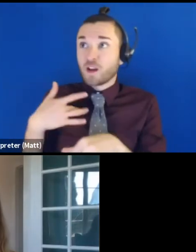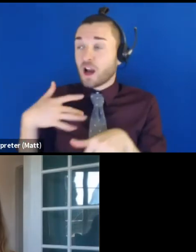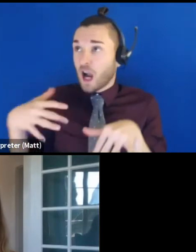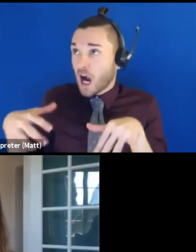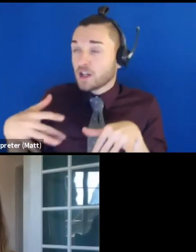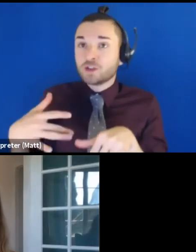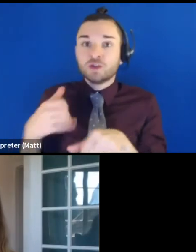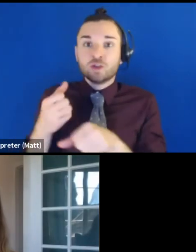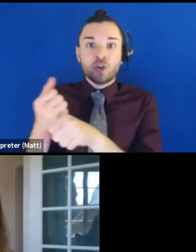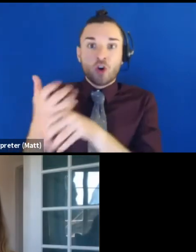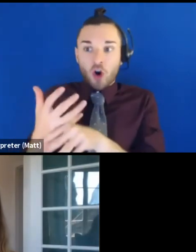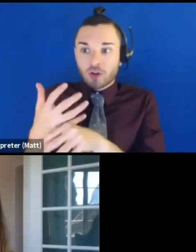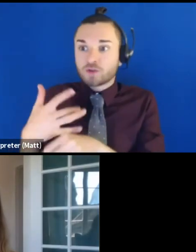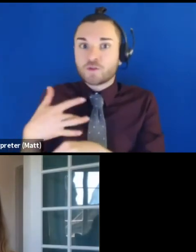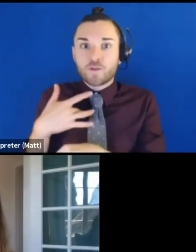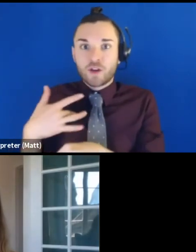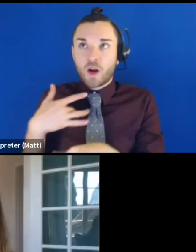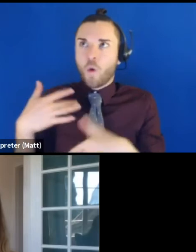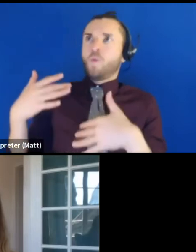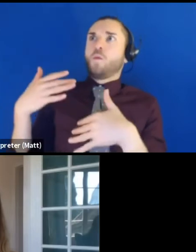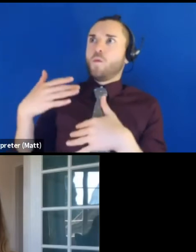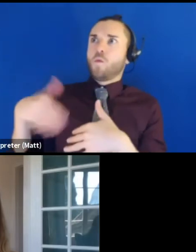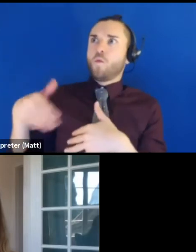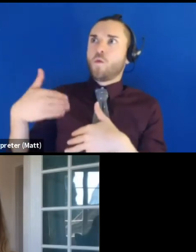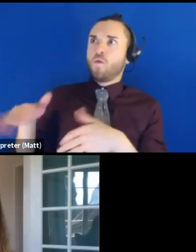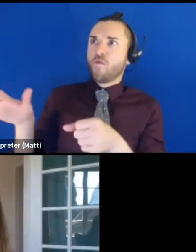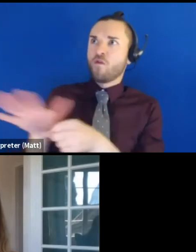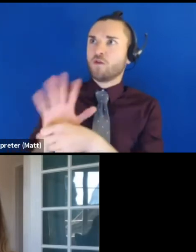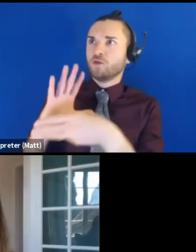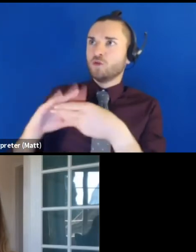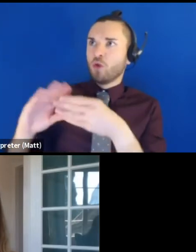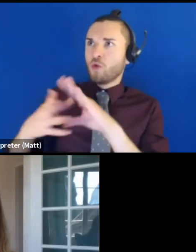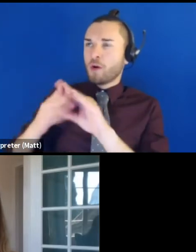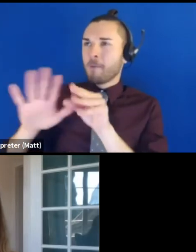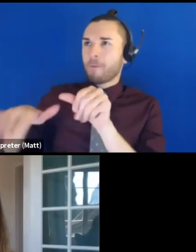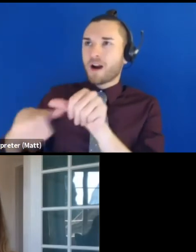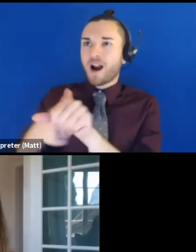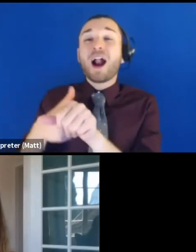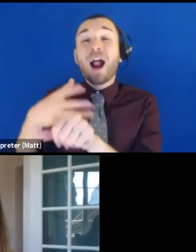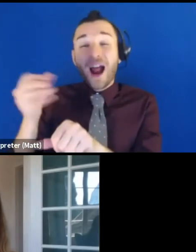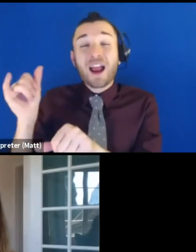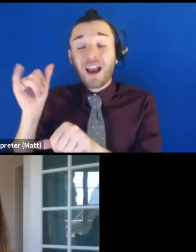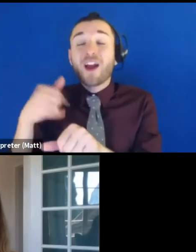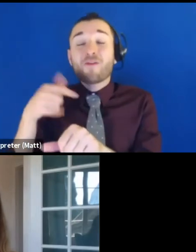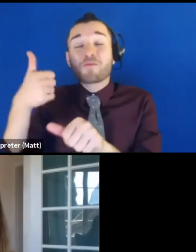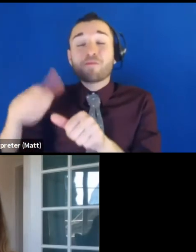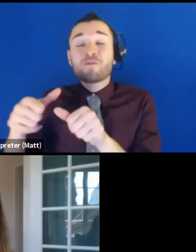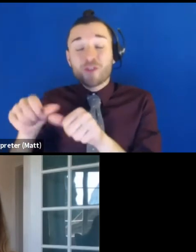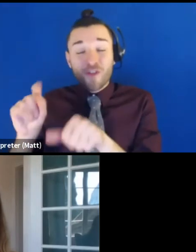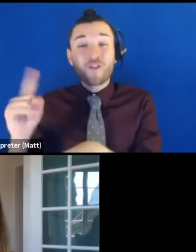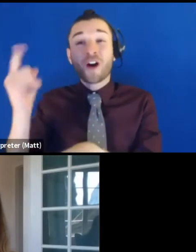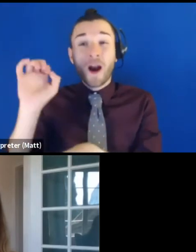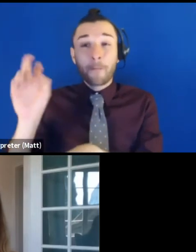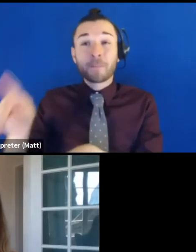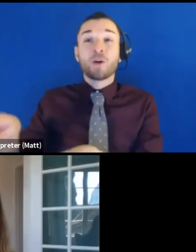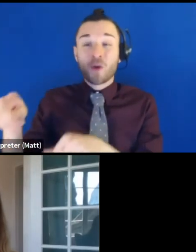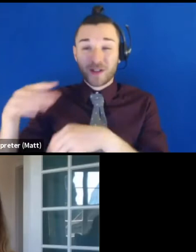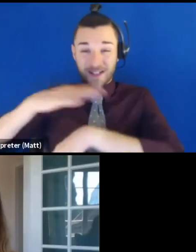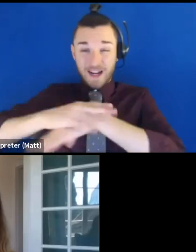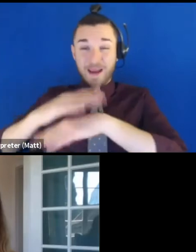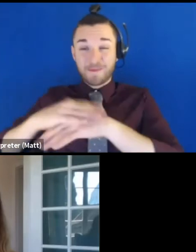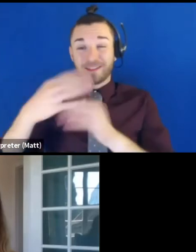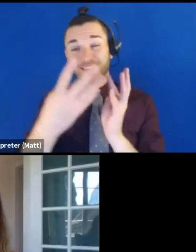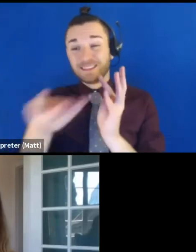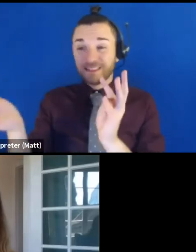some degree on their creator's family, but on top of that, I remember when I watched the show the first time when they're sitting around the table, they're all getting stuff on